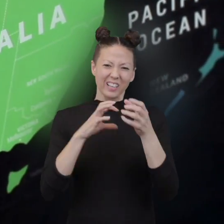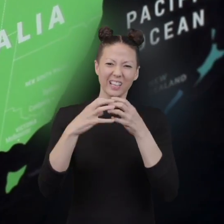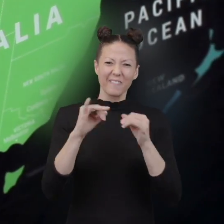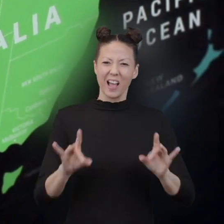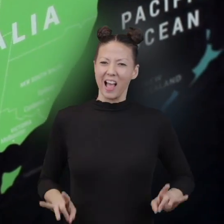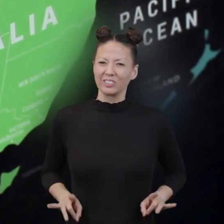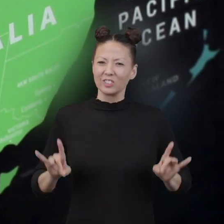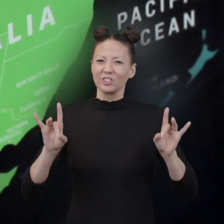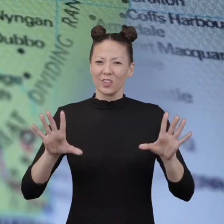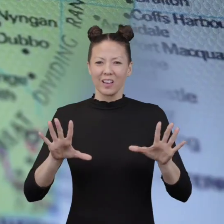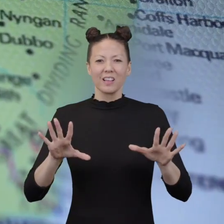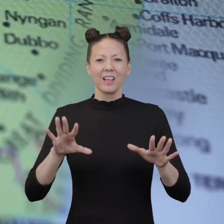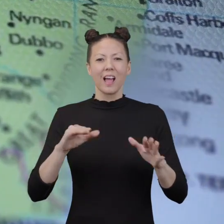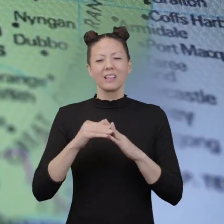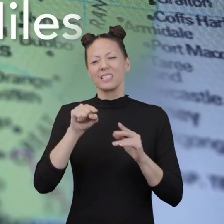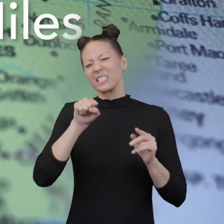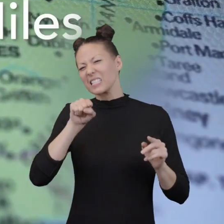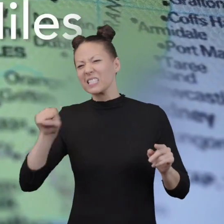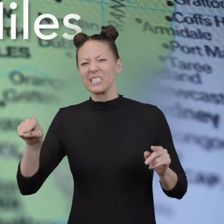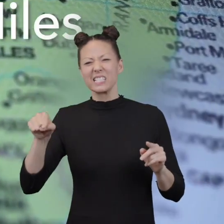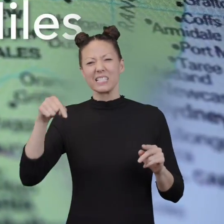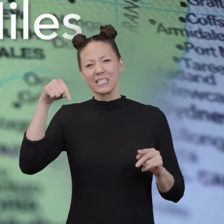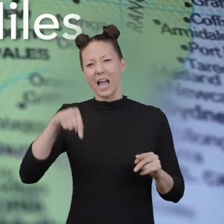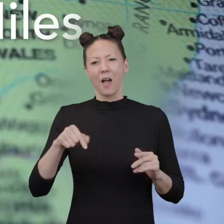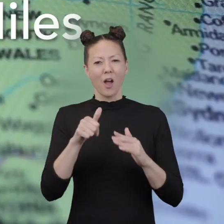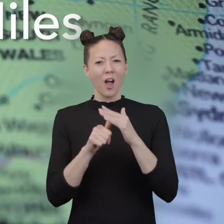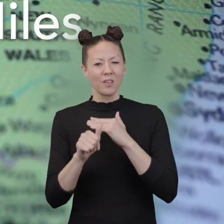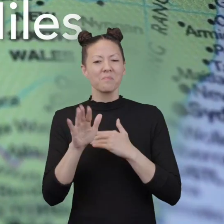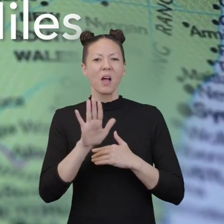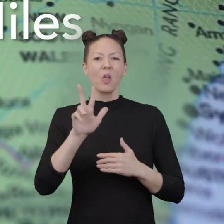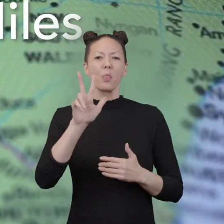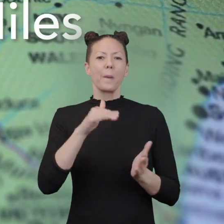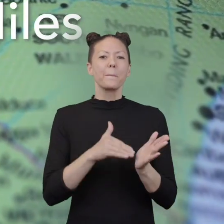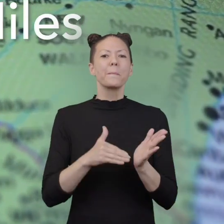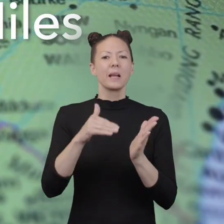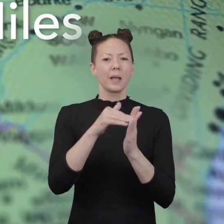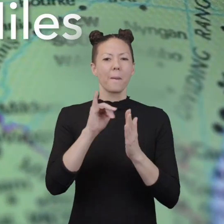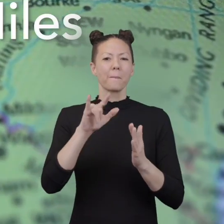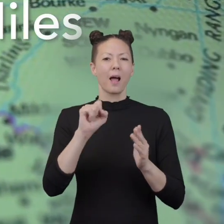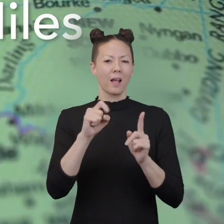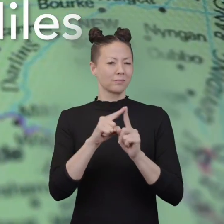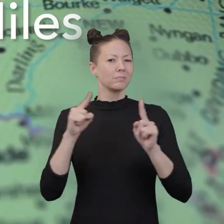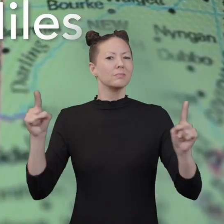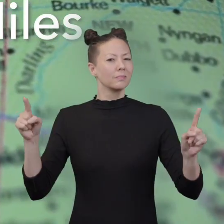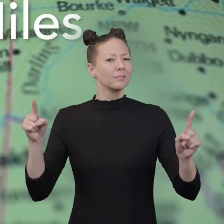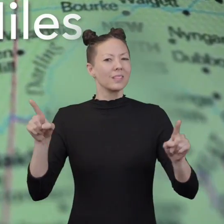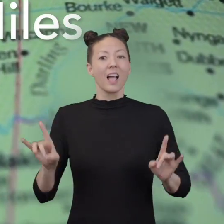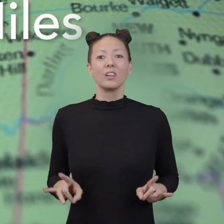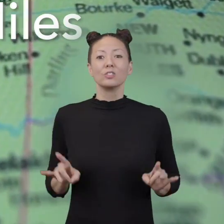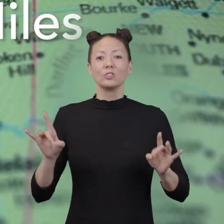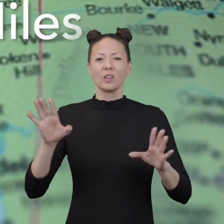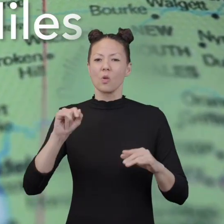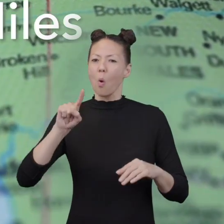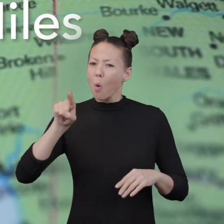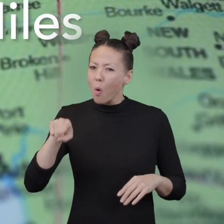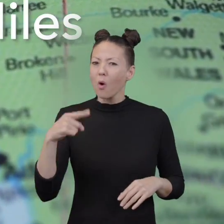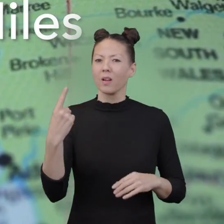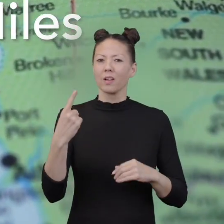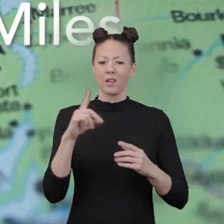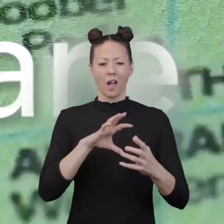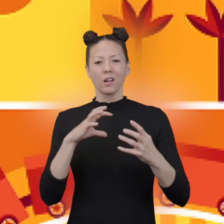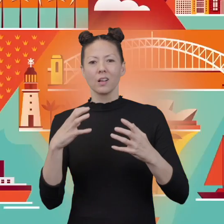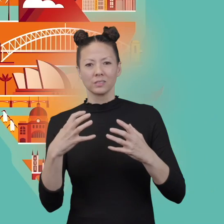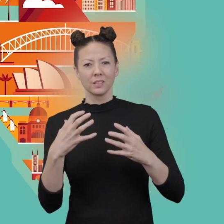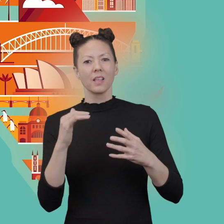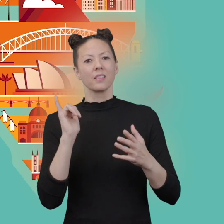the Down Under. At about 3 million square miles, Australia is the only continent that is also a